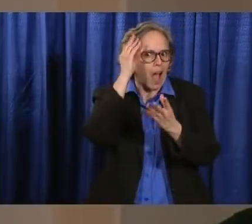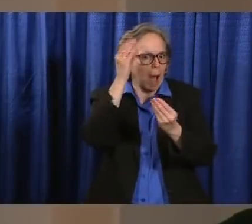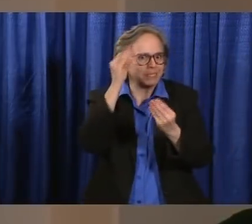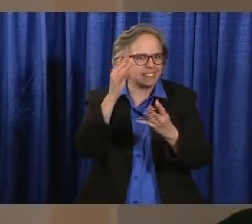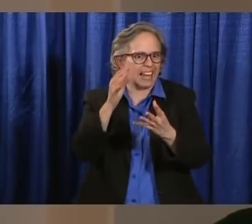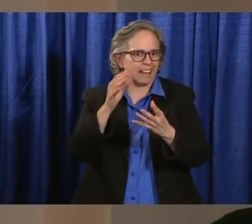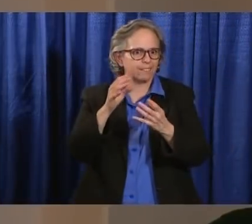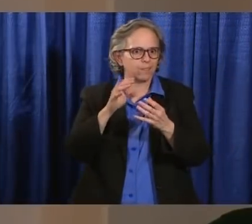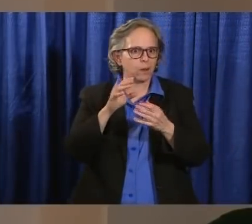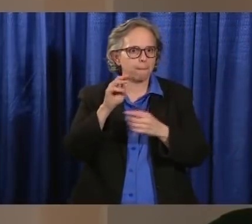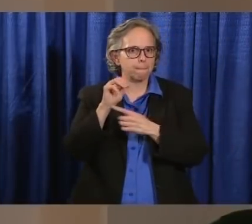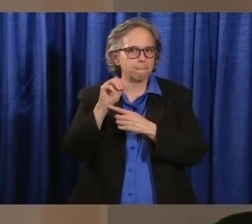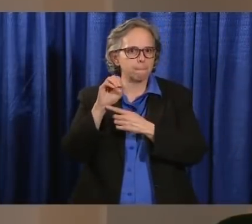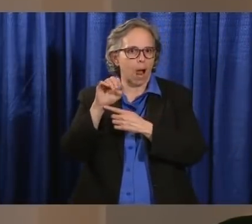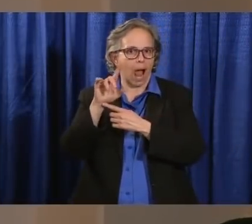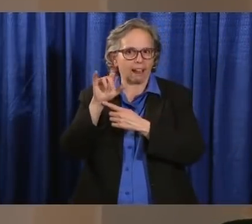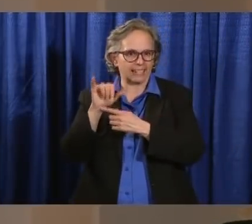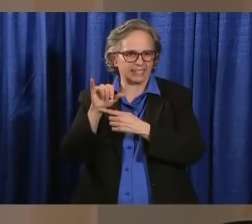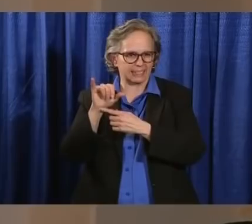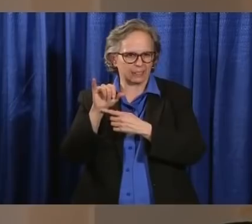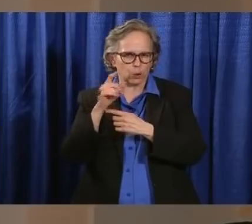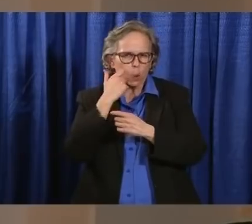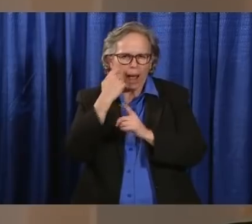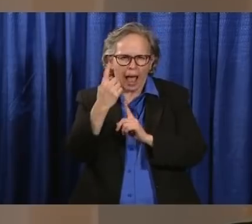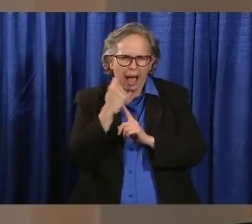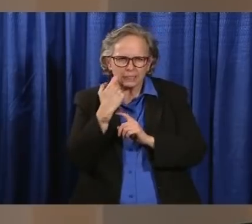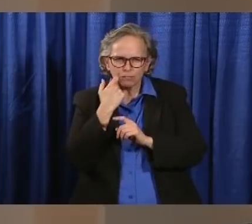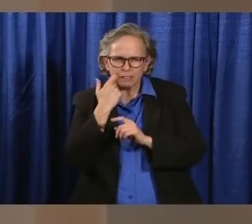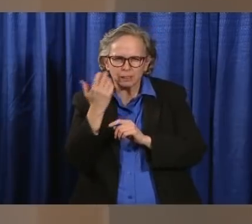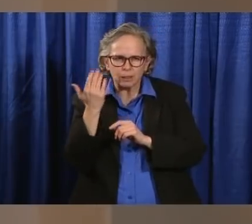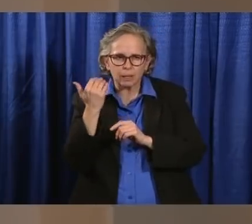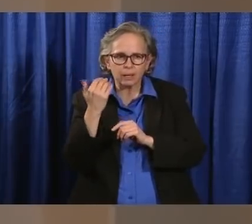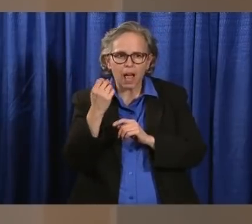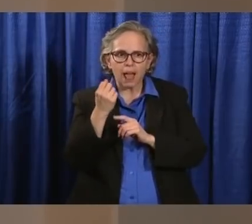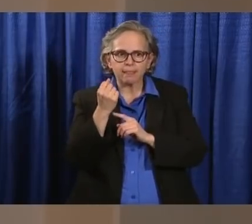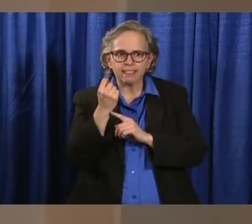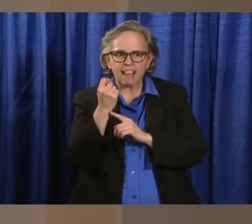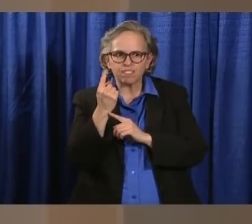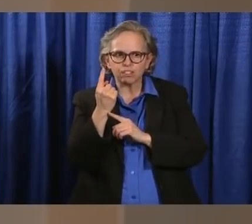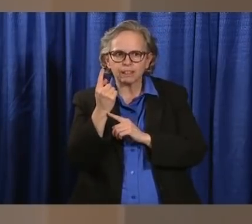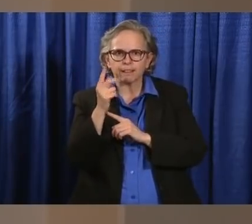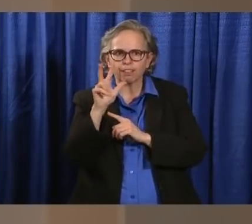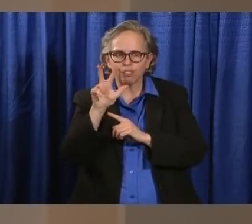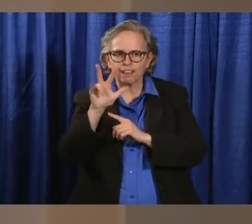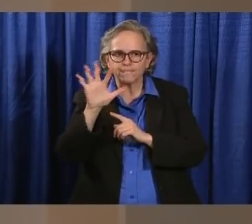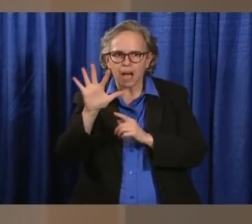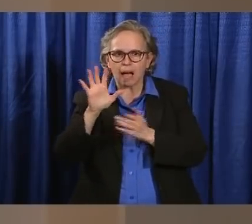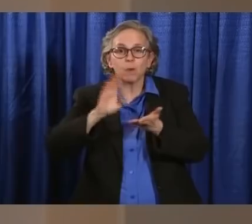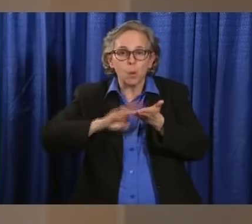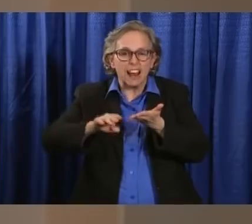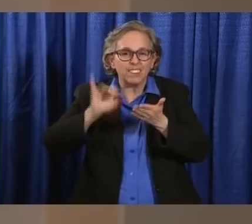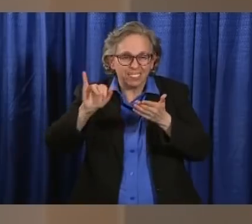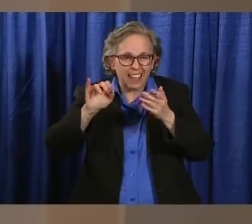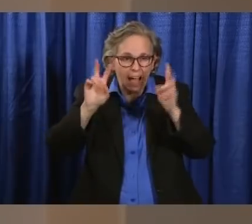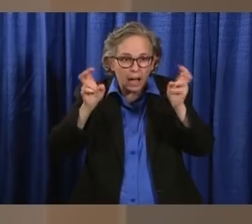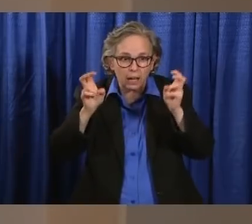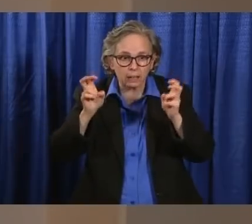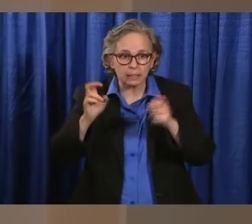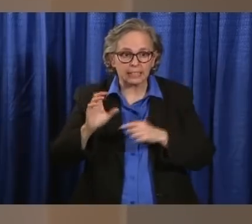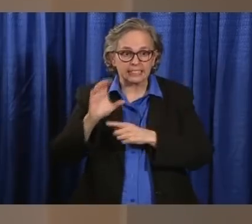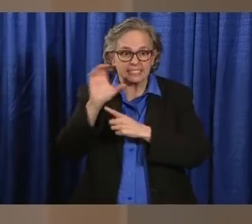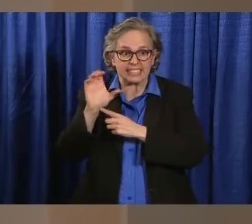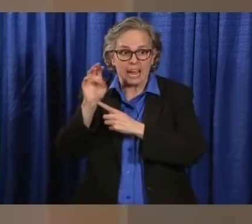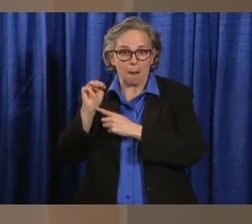earlier. The 1135 waiver, CMS gave a blanket waiver they issued